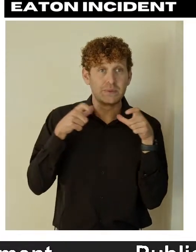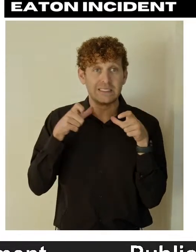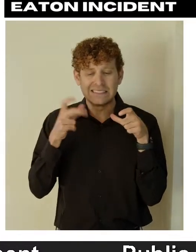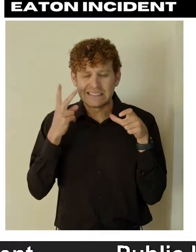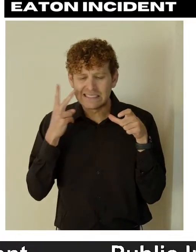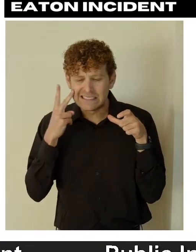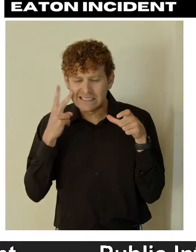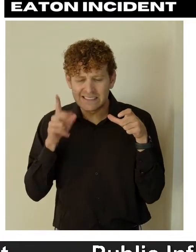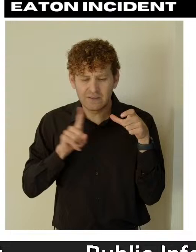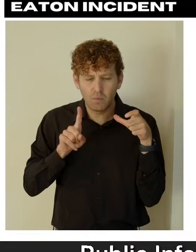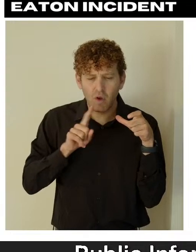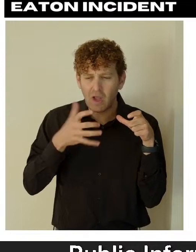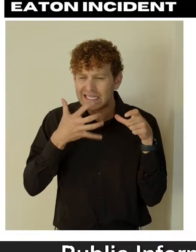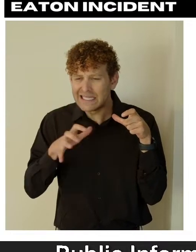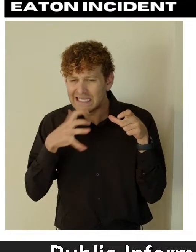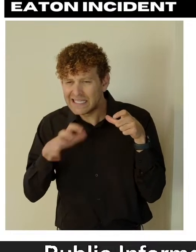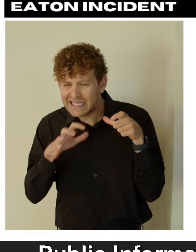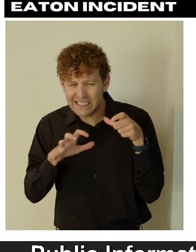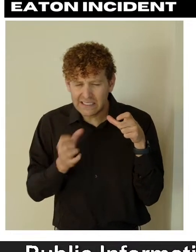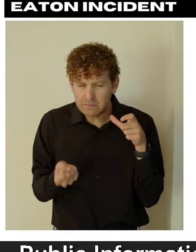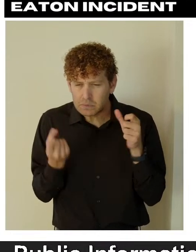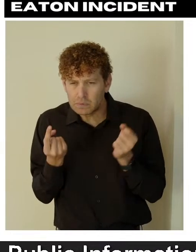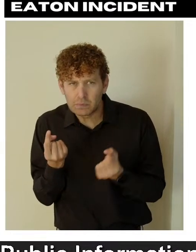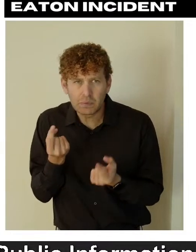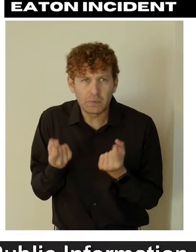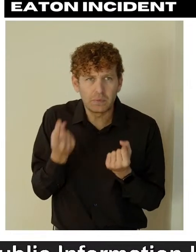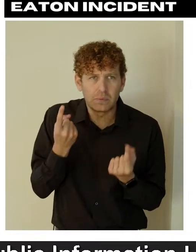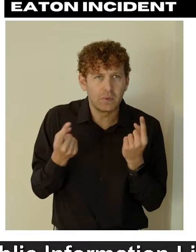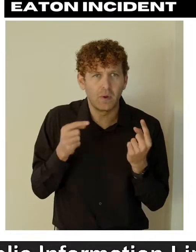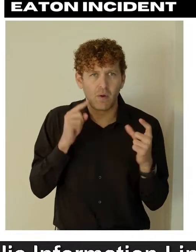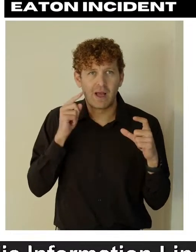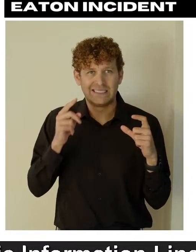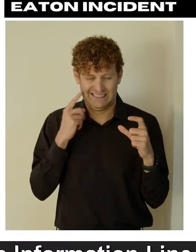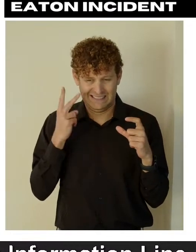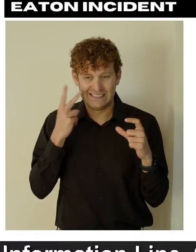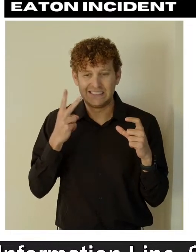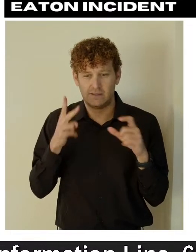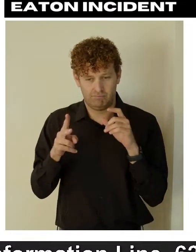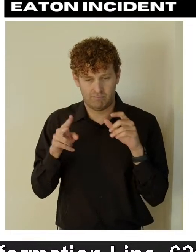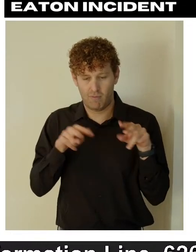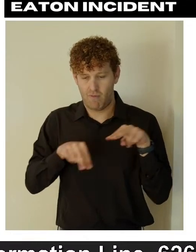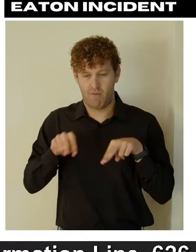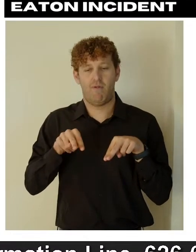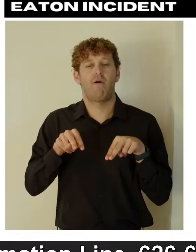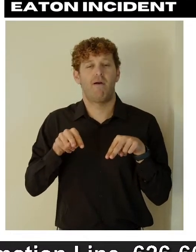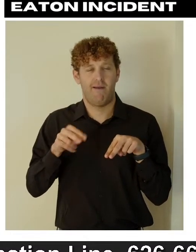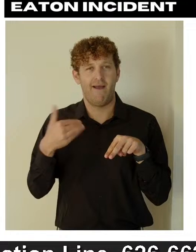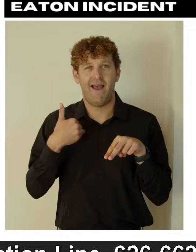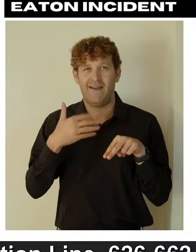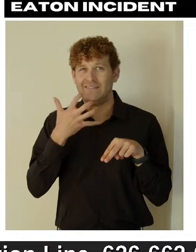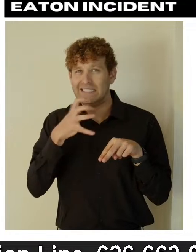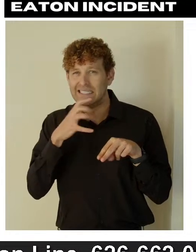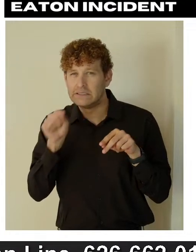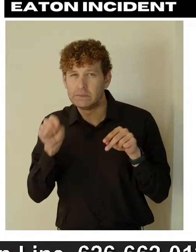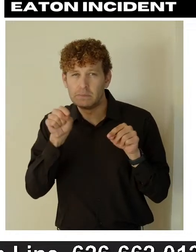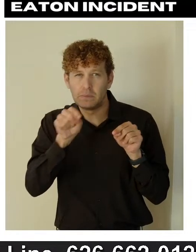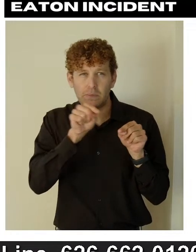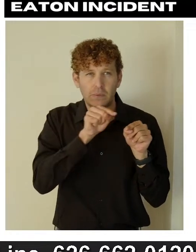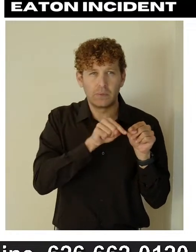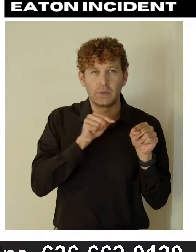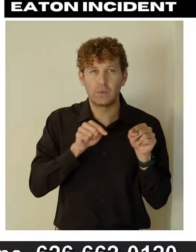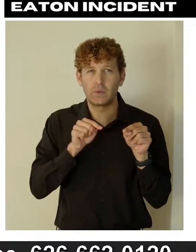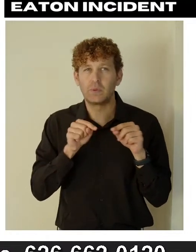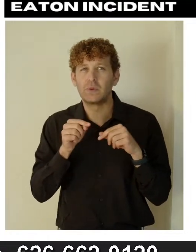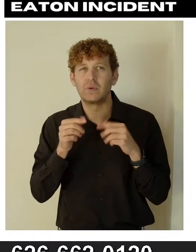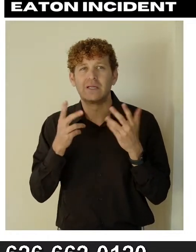bit of what we call isolated heats. That infrared plane can pick up something as big as a barbecue, or as small